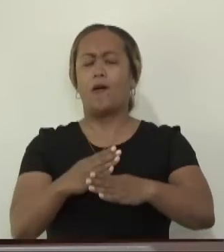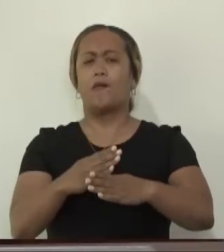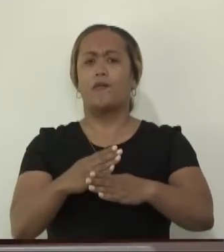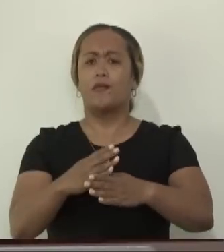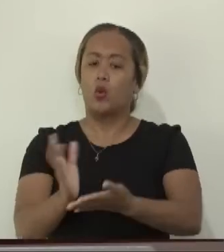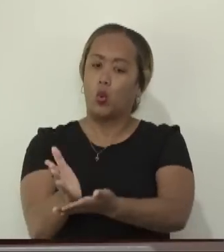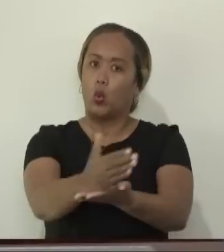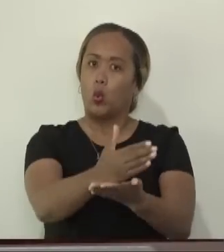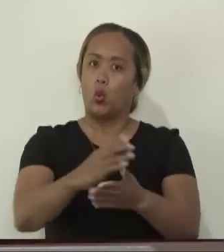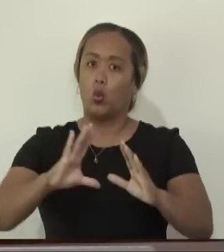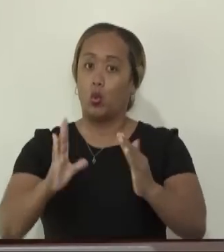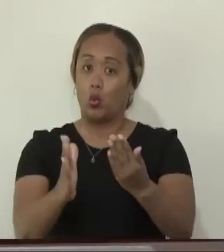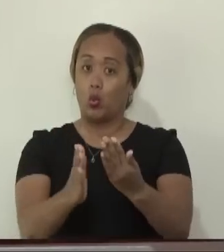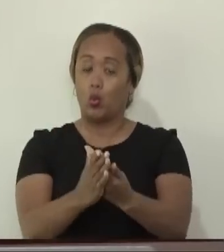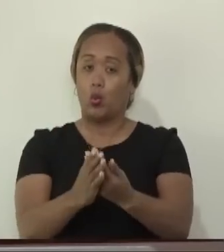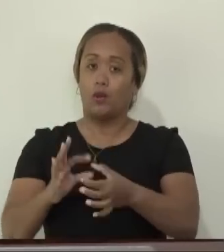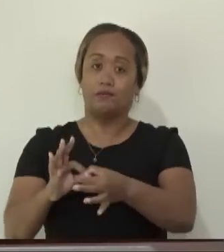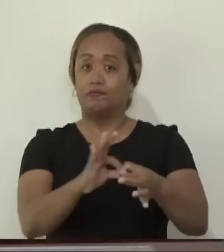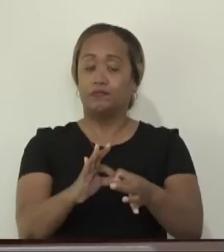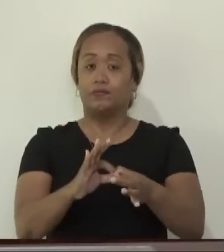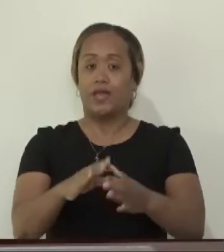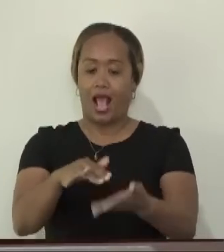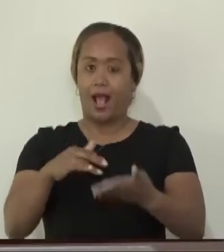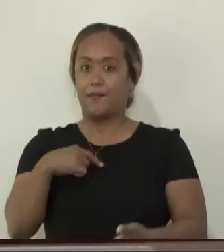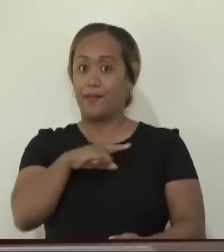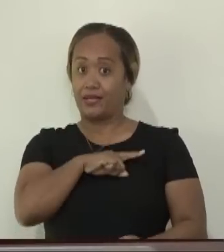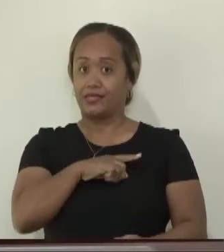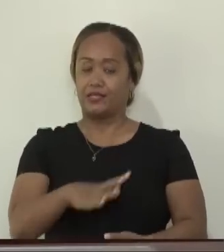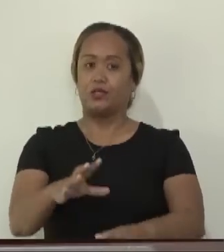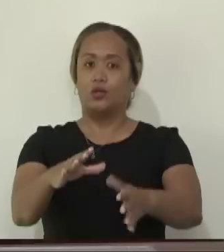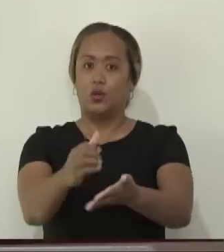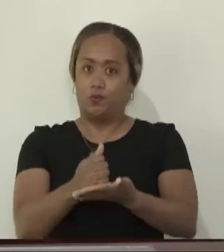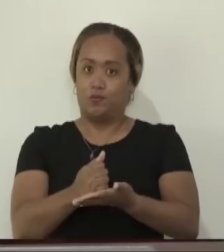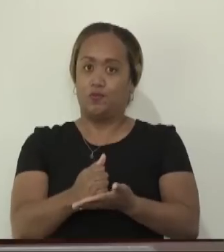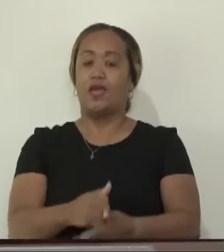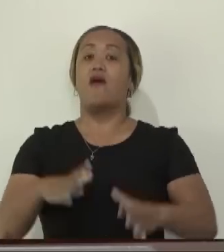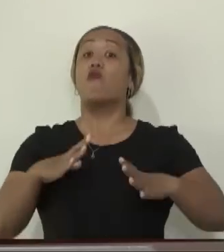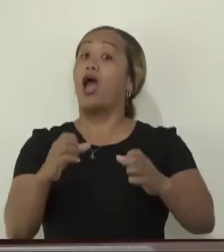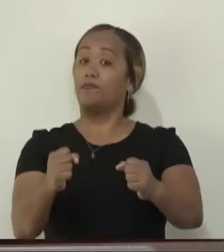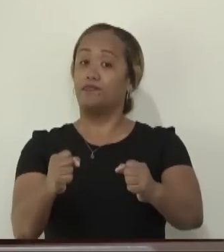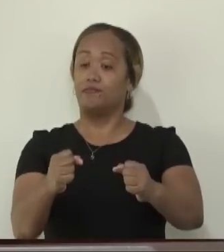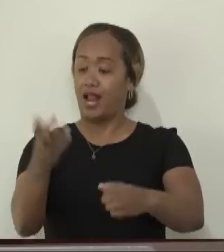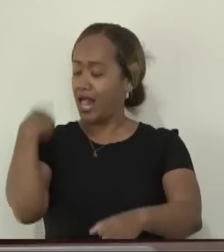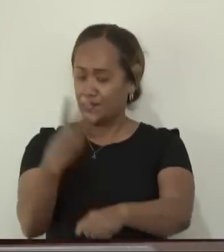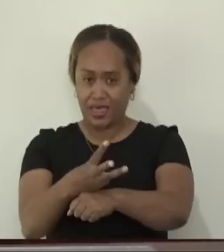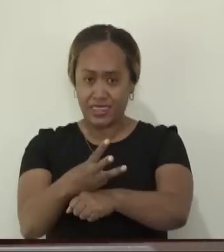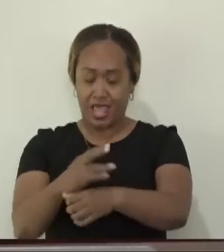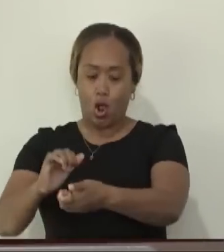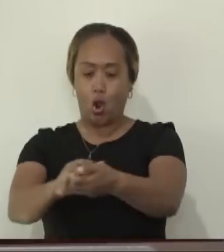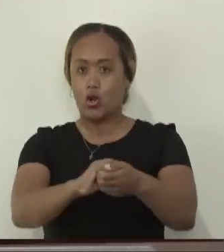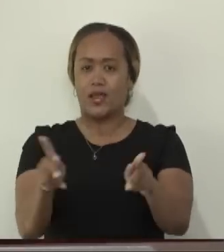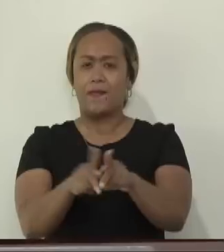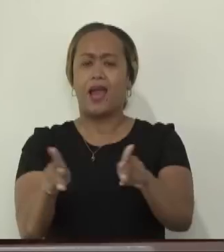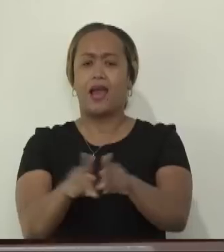and collective effort have helped us attain our freedom. Last month, the coalition